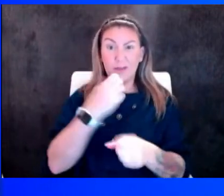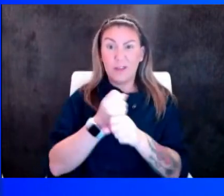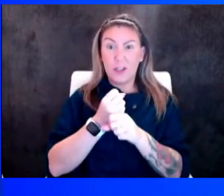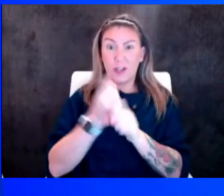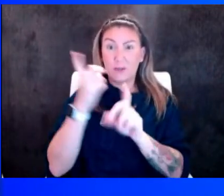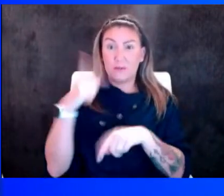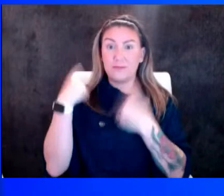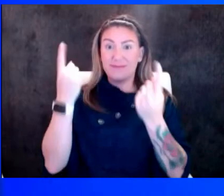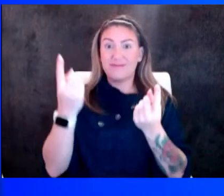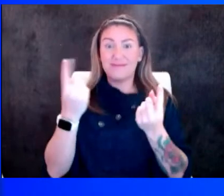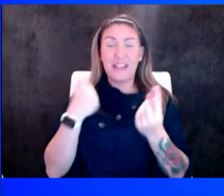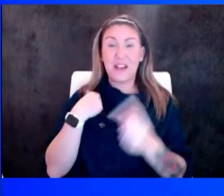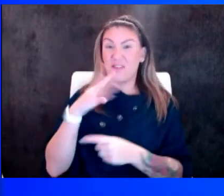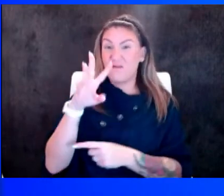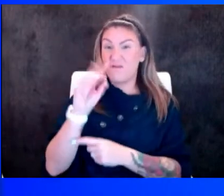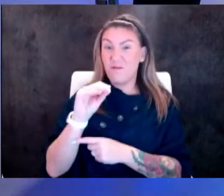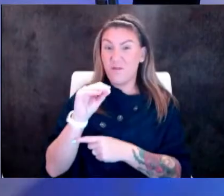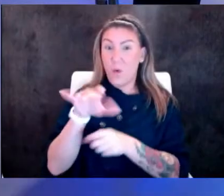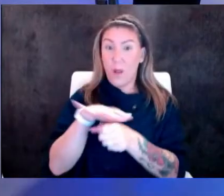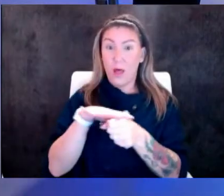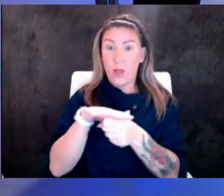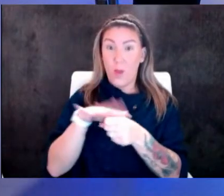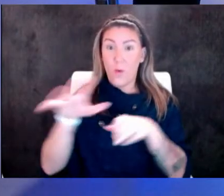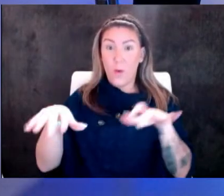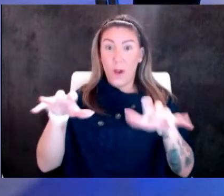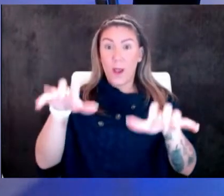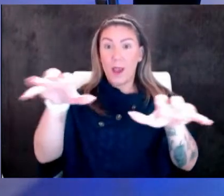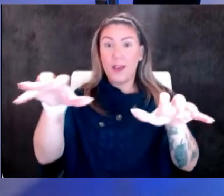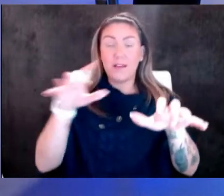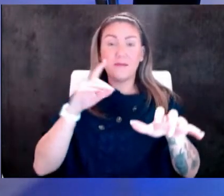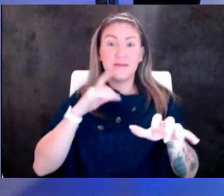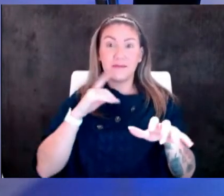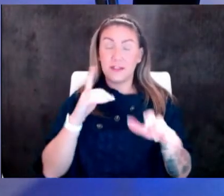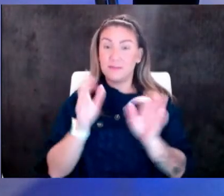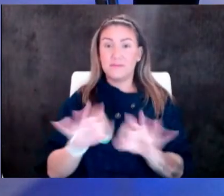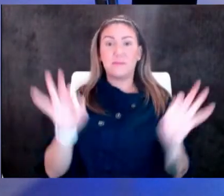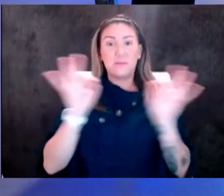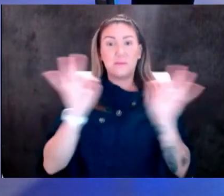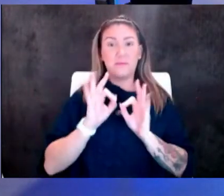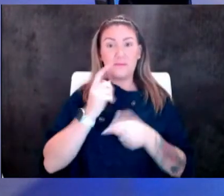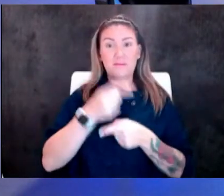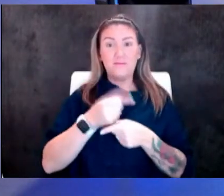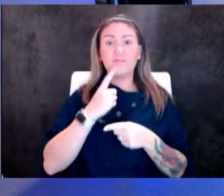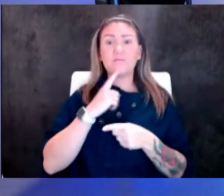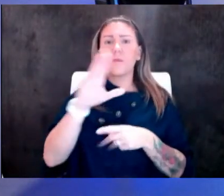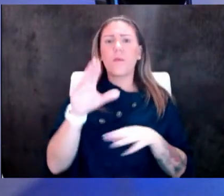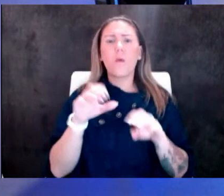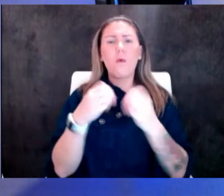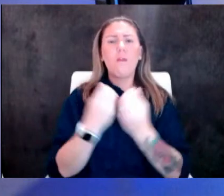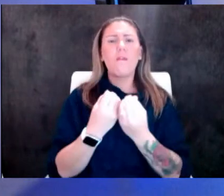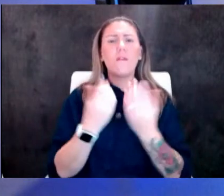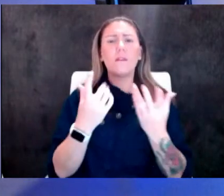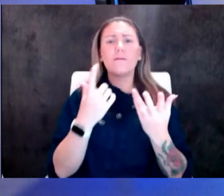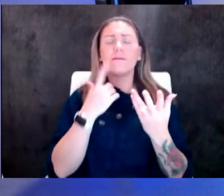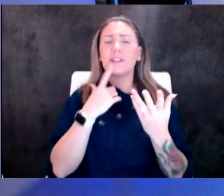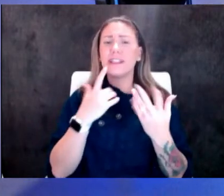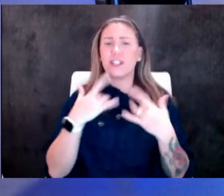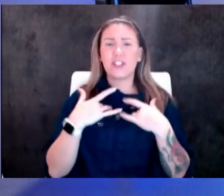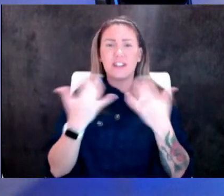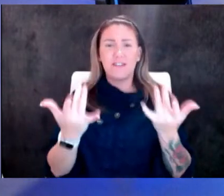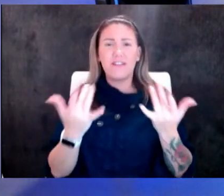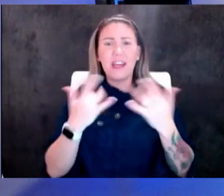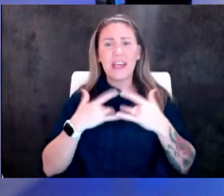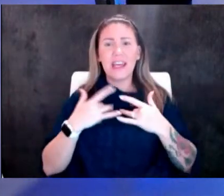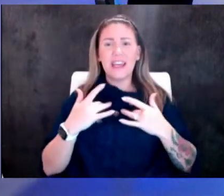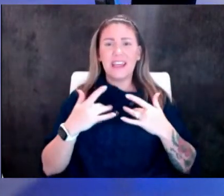sites. So that's approximately a very, very big deal, right? Yeah. So your organization is planning an event that turns cities green.